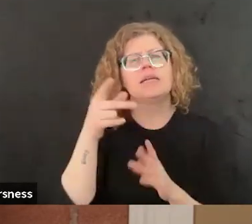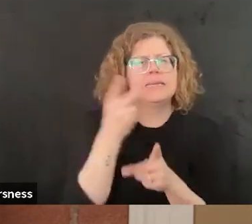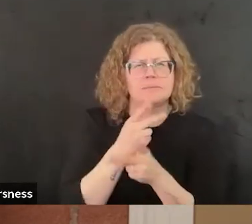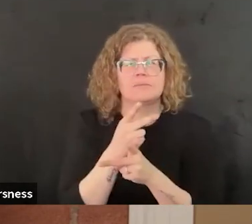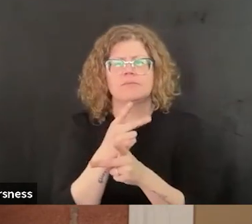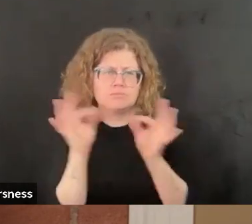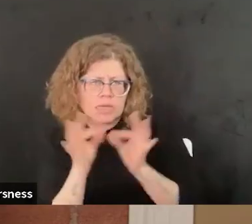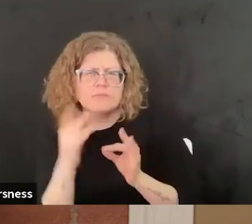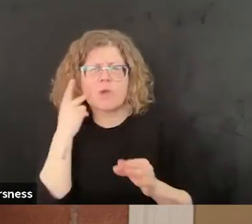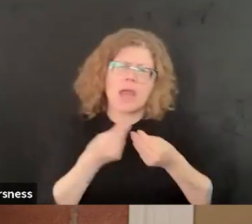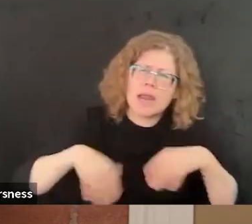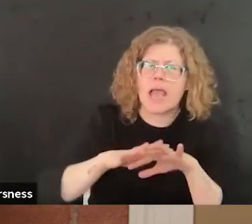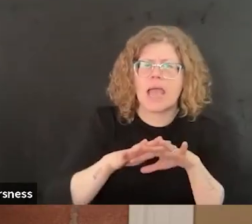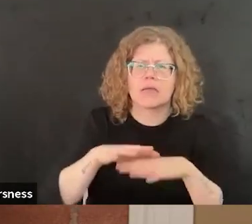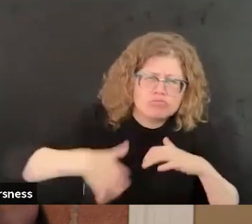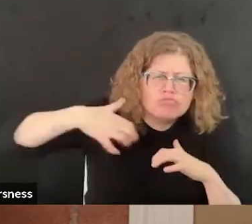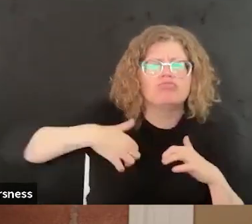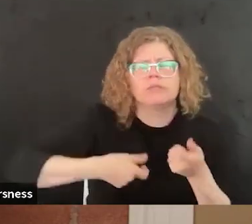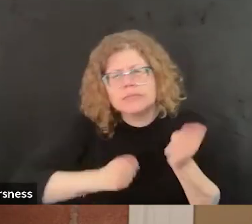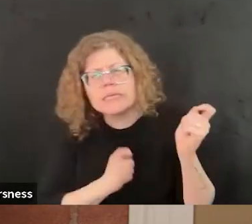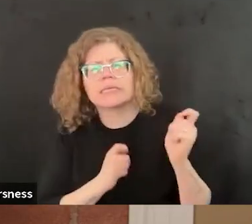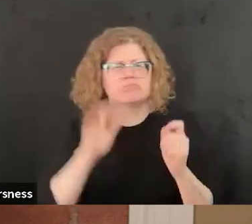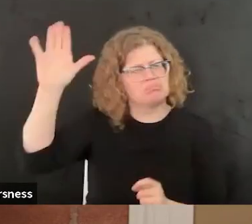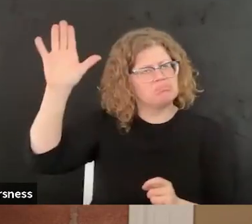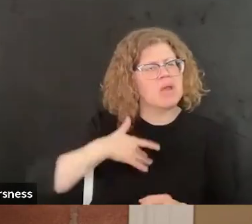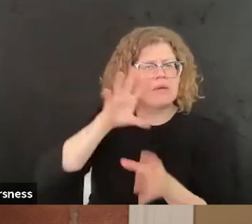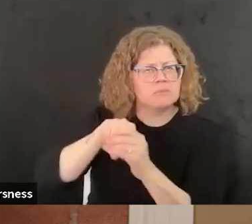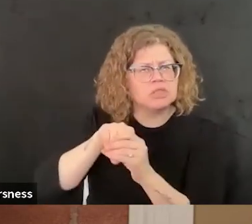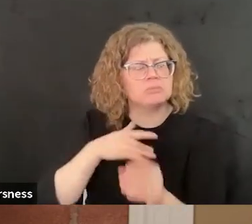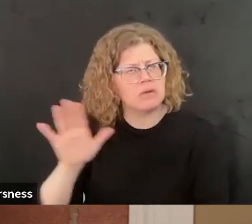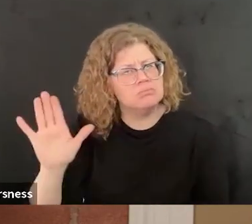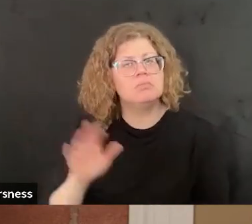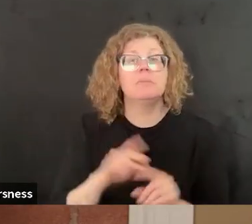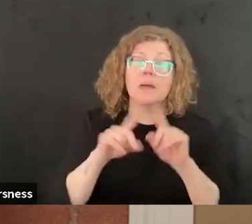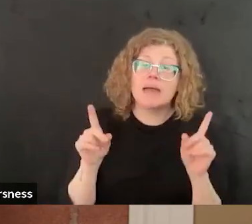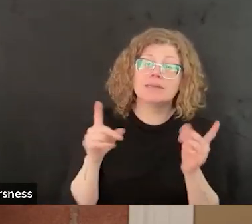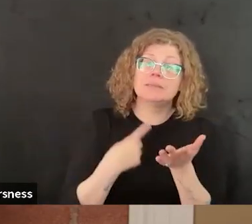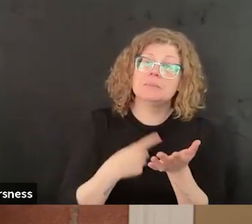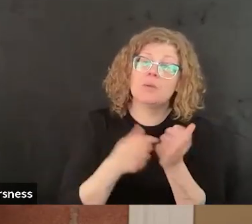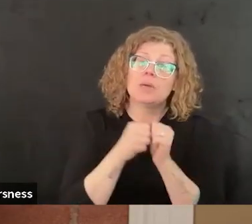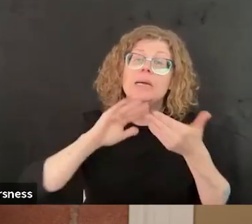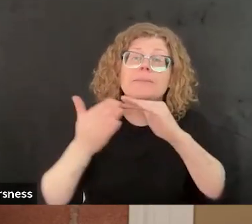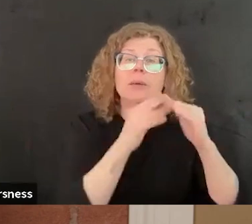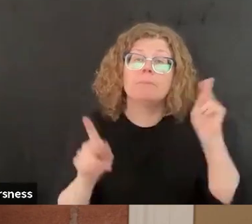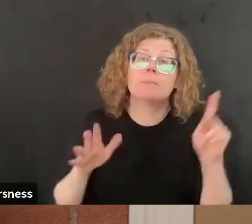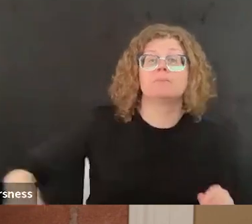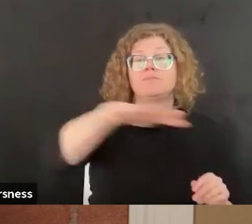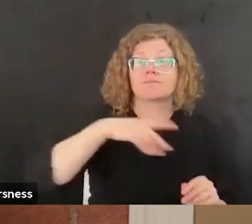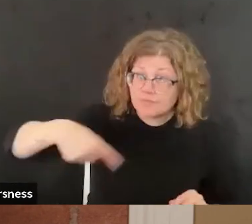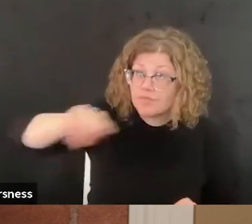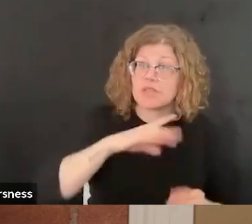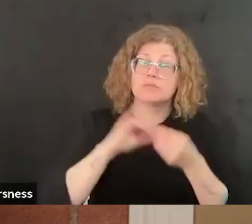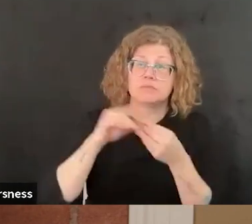taken care of by the company that's project managing the overall construction project. However, this can come up with community groups